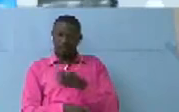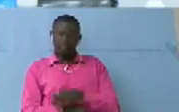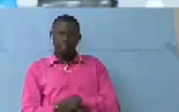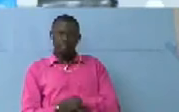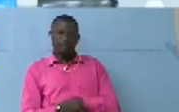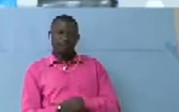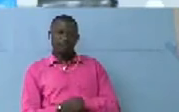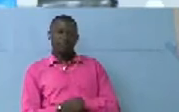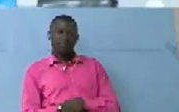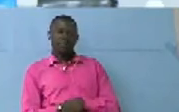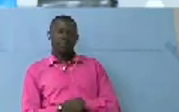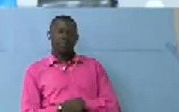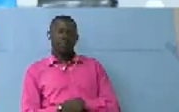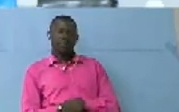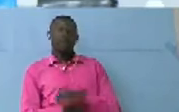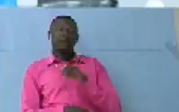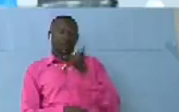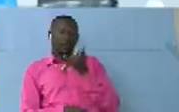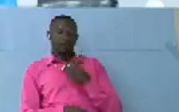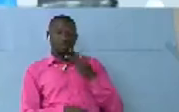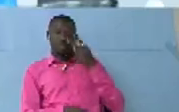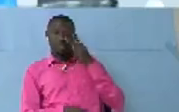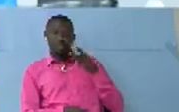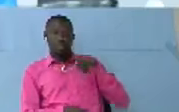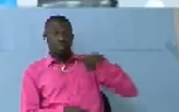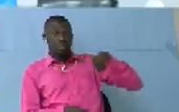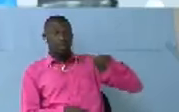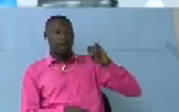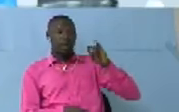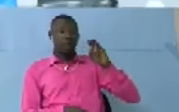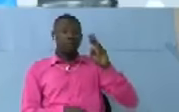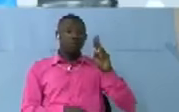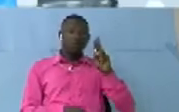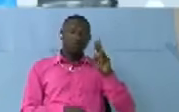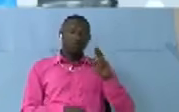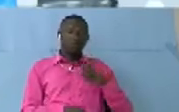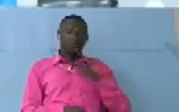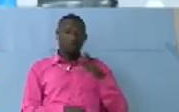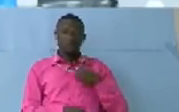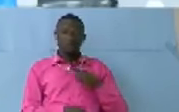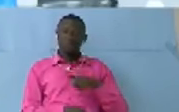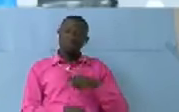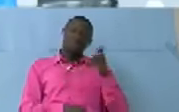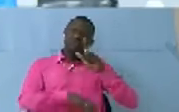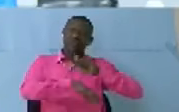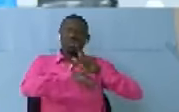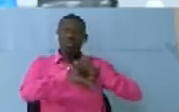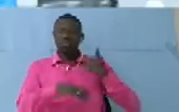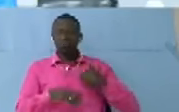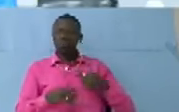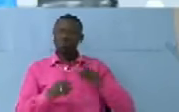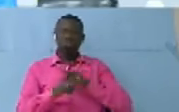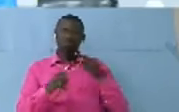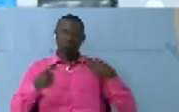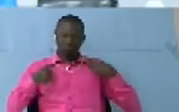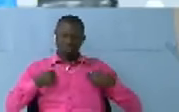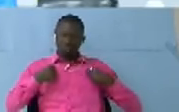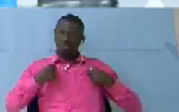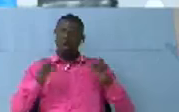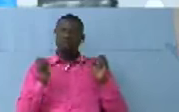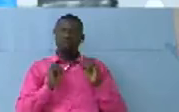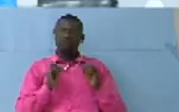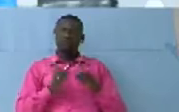you ha, my para jejele. Yes, I saw paras there. My civilian muljeje, minu anko ma ilfondo. I saw civilians who